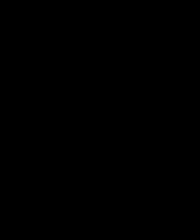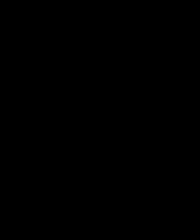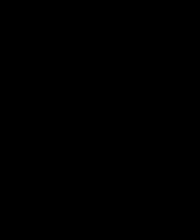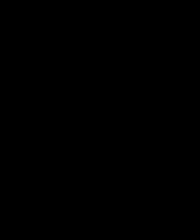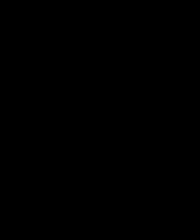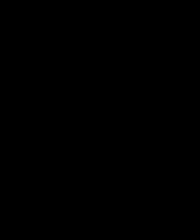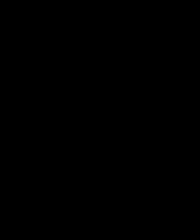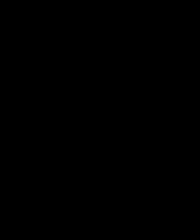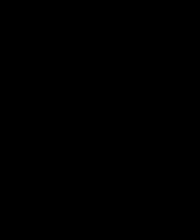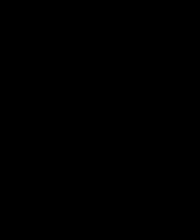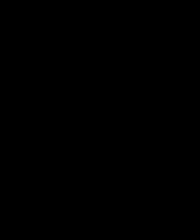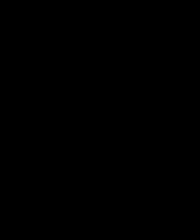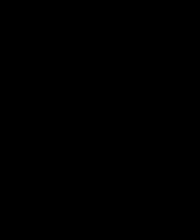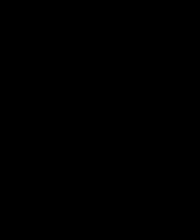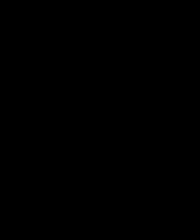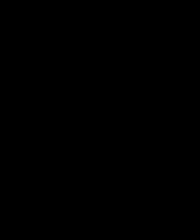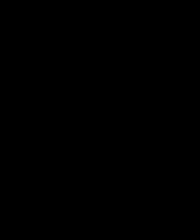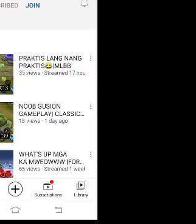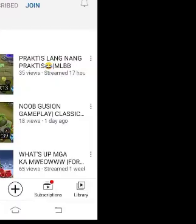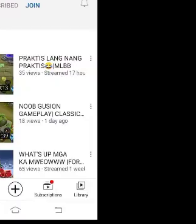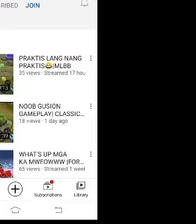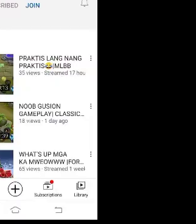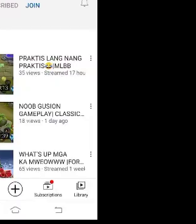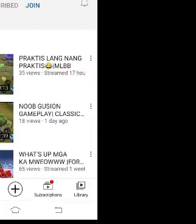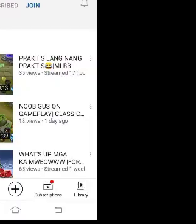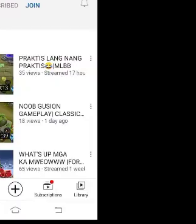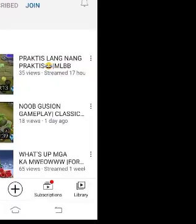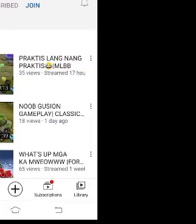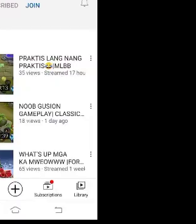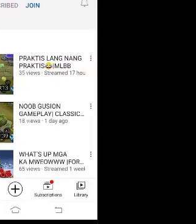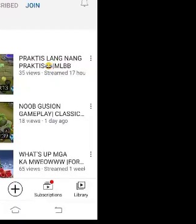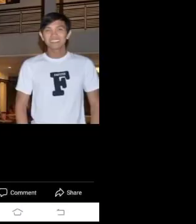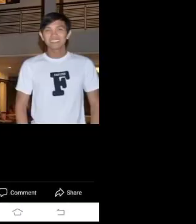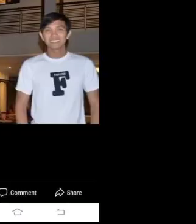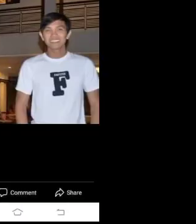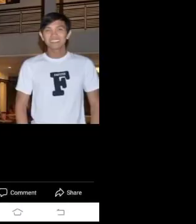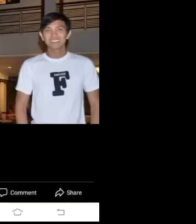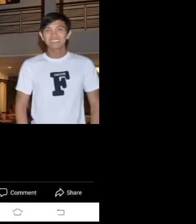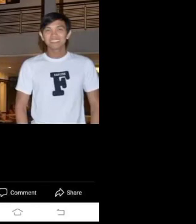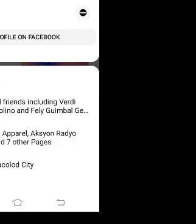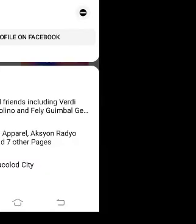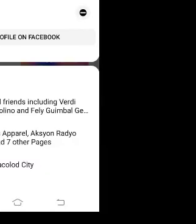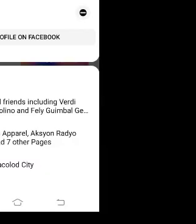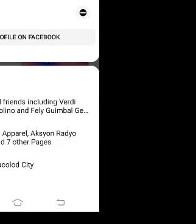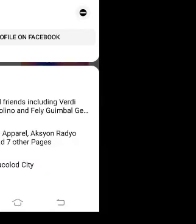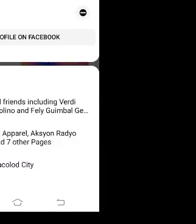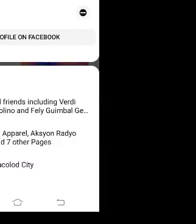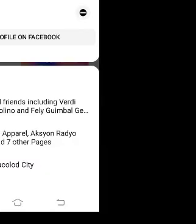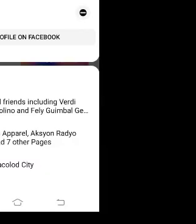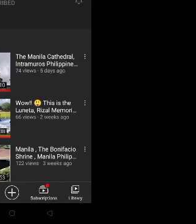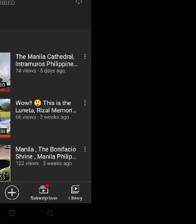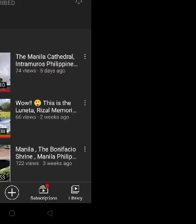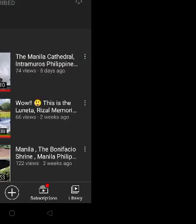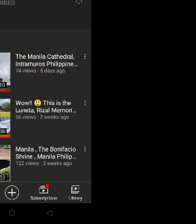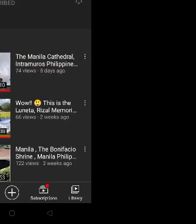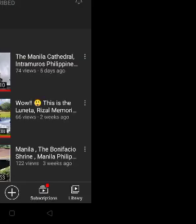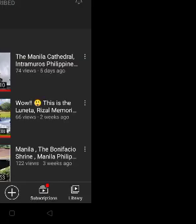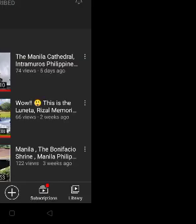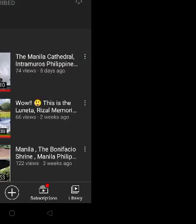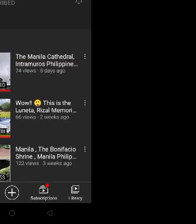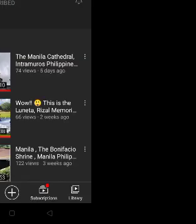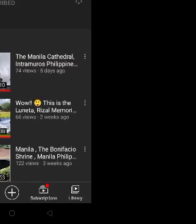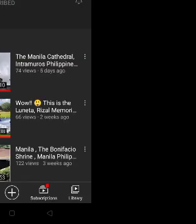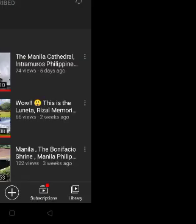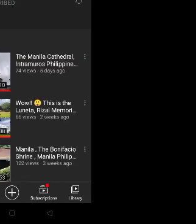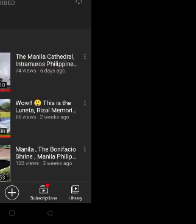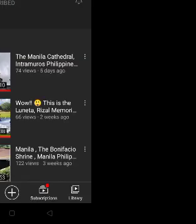my friends, Sansky Official, Michael, Kismark,